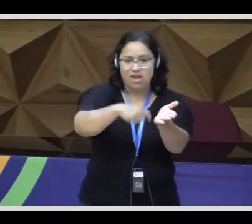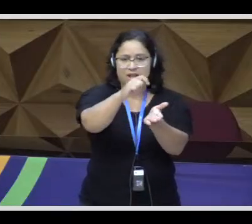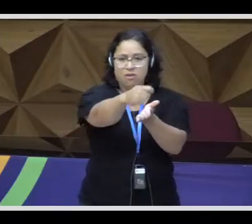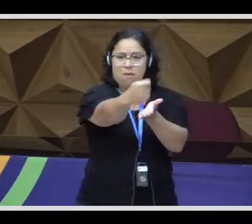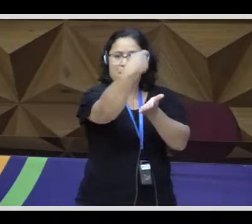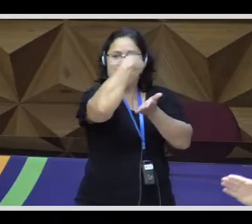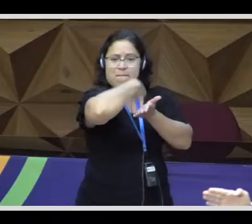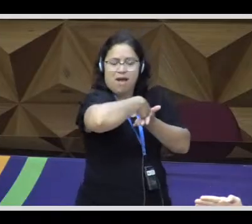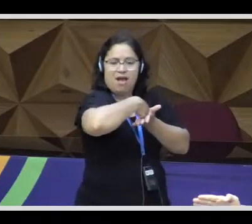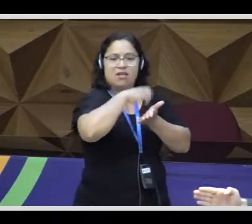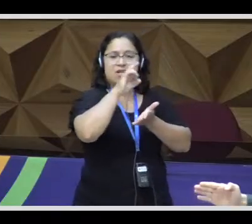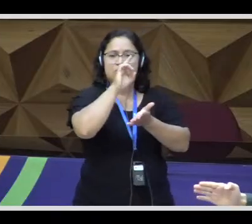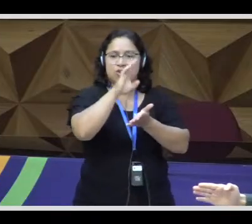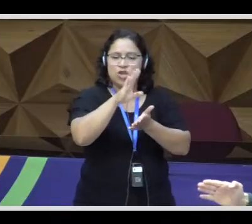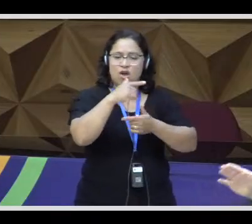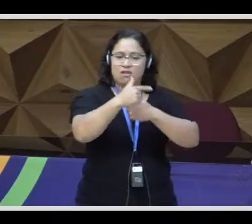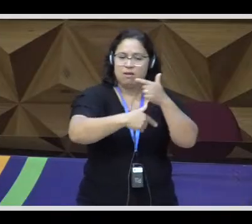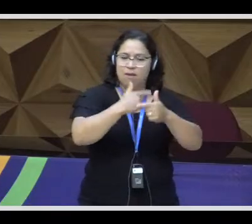one side,